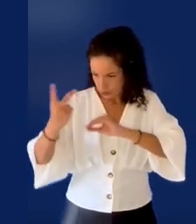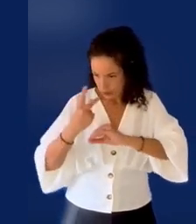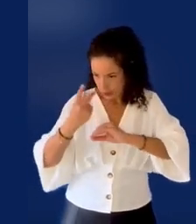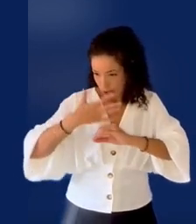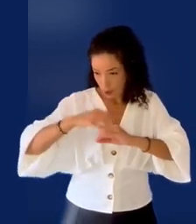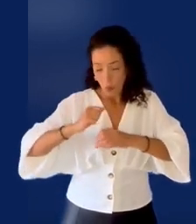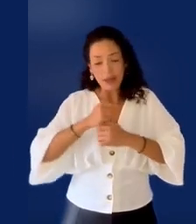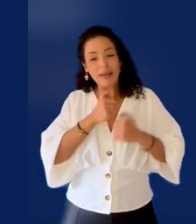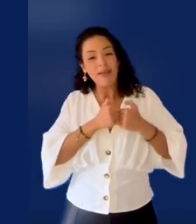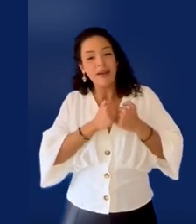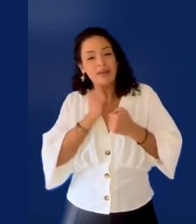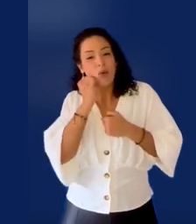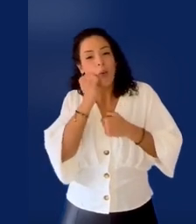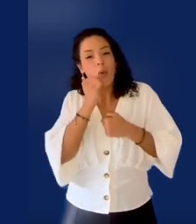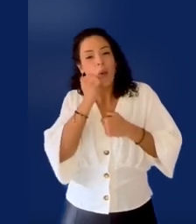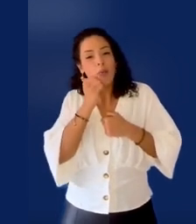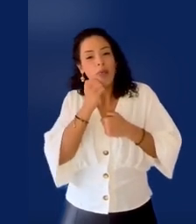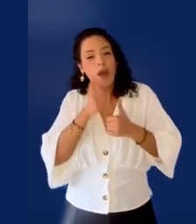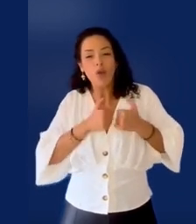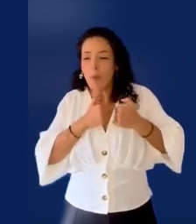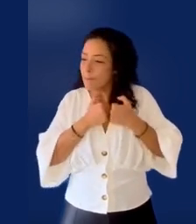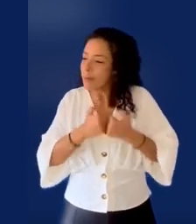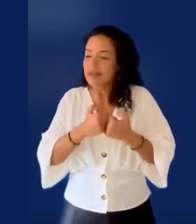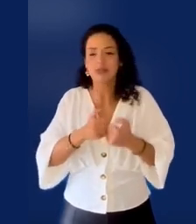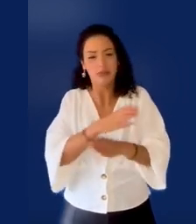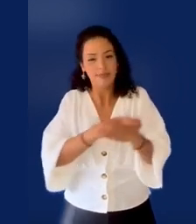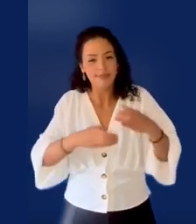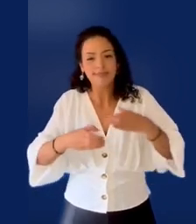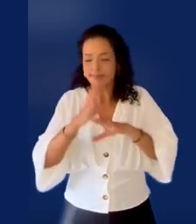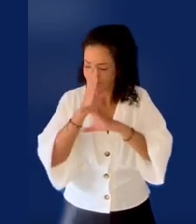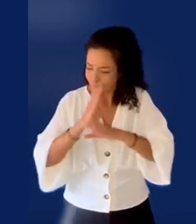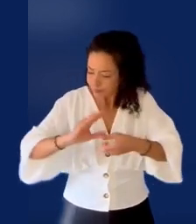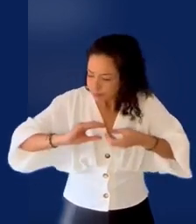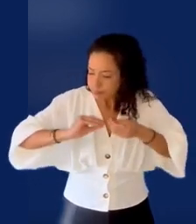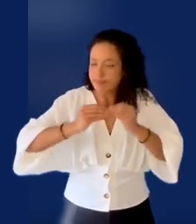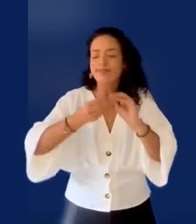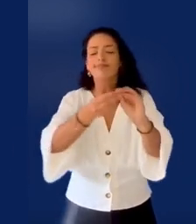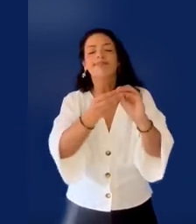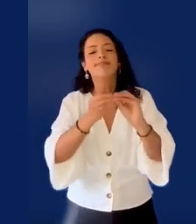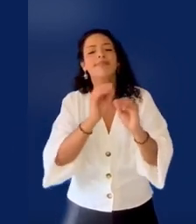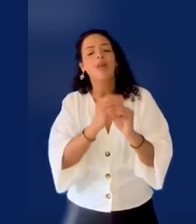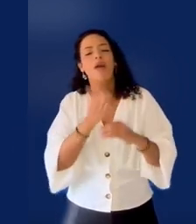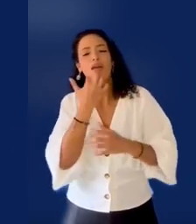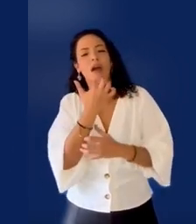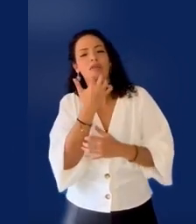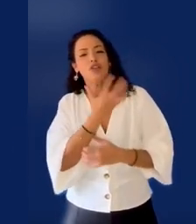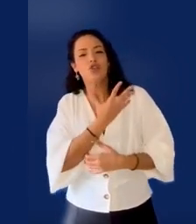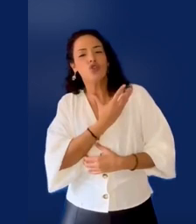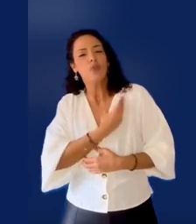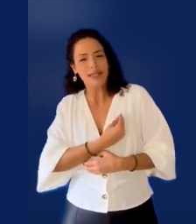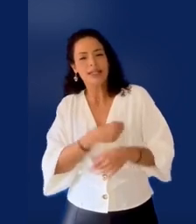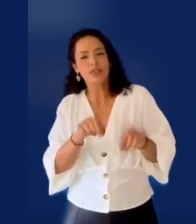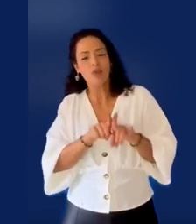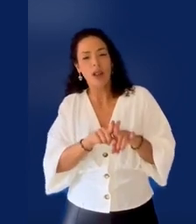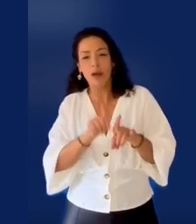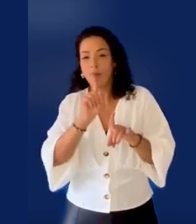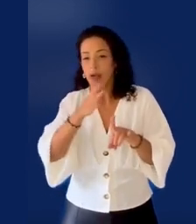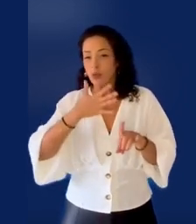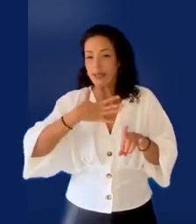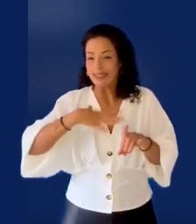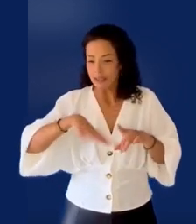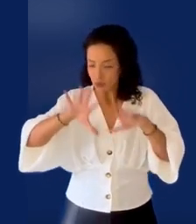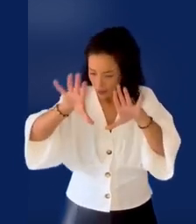and warmth, compassion and empathy, our commitment and creativity, courage and humility. Above all, though, it requires